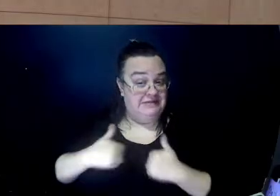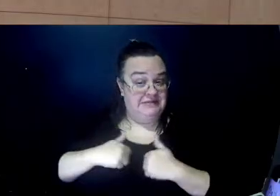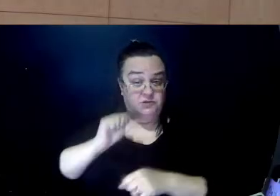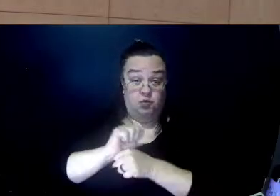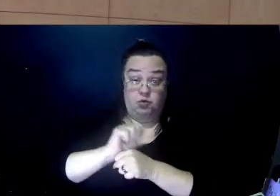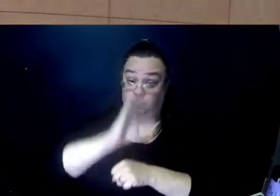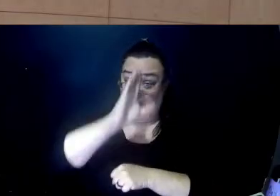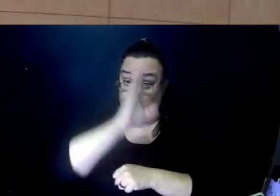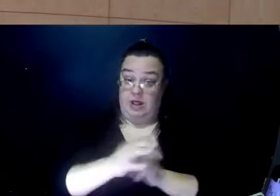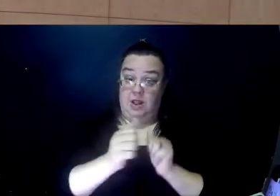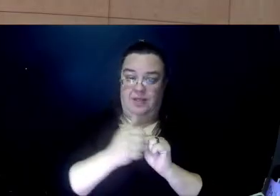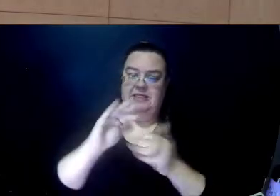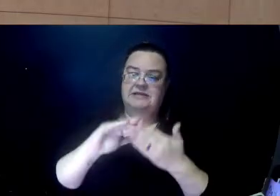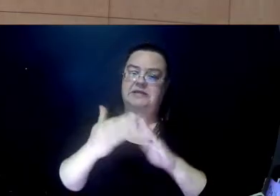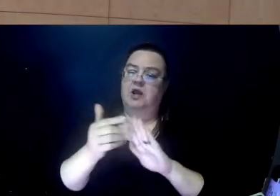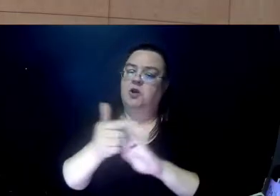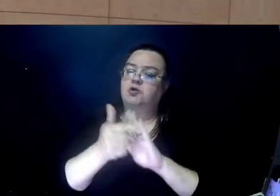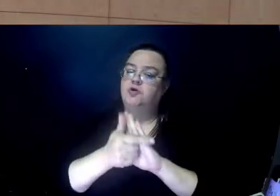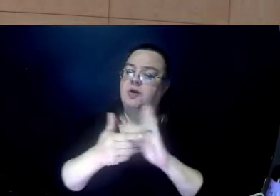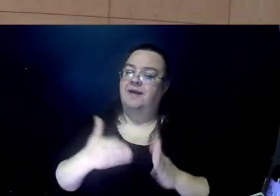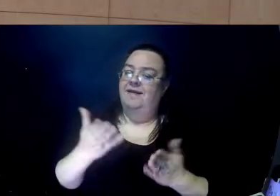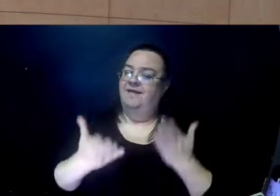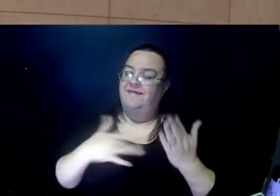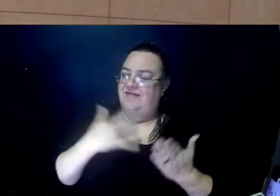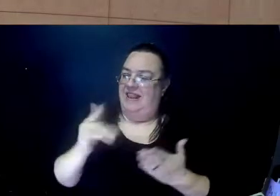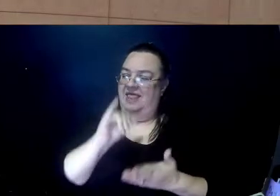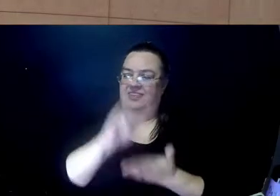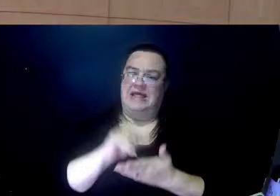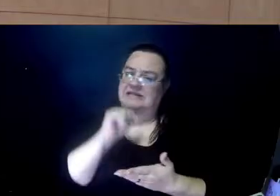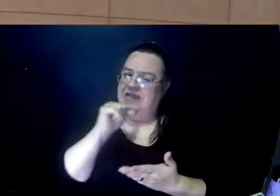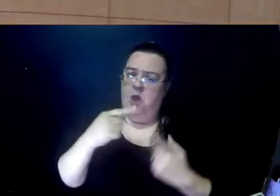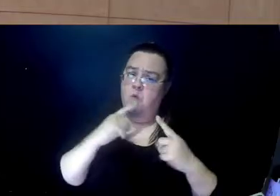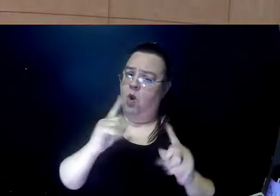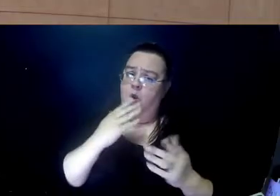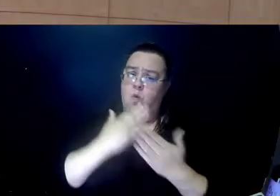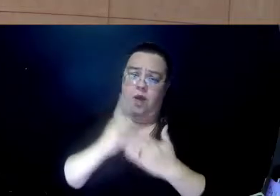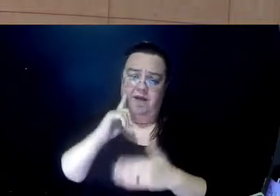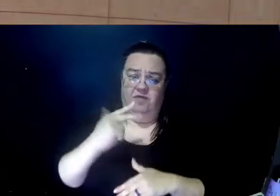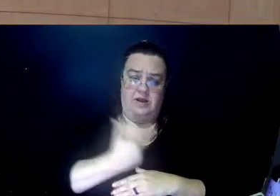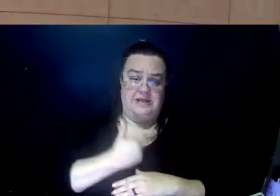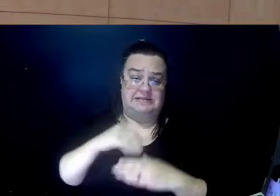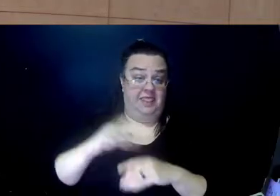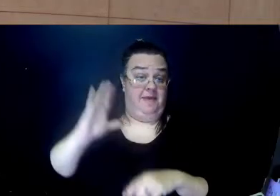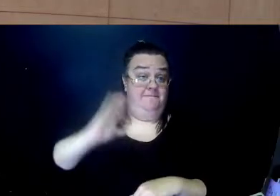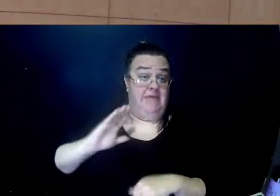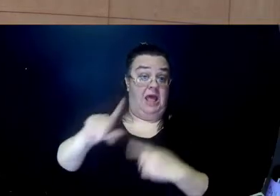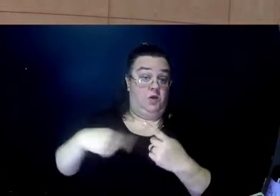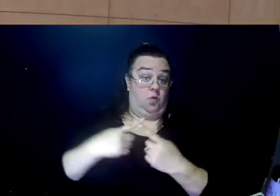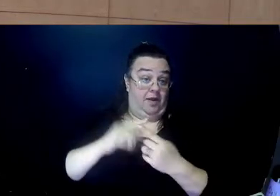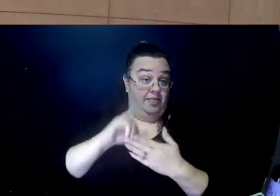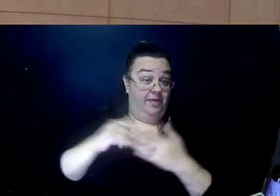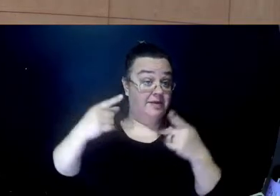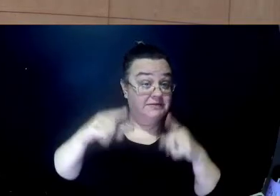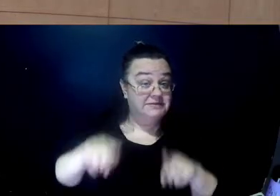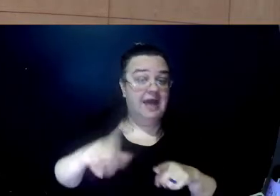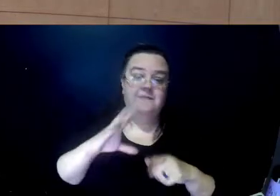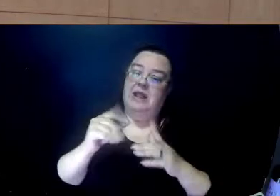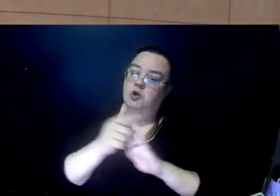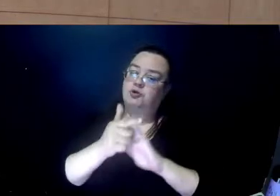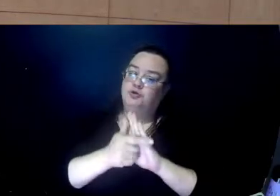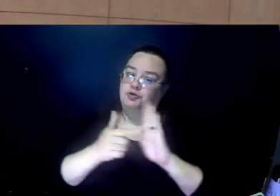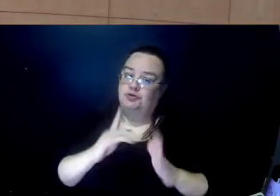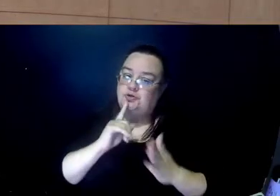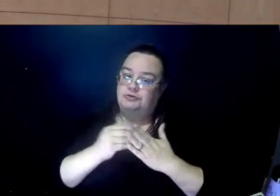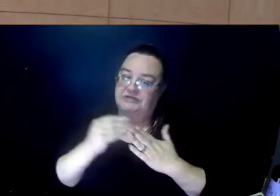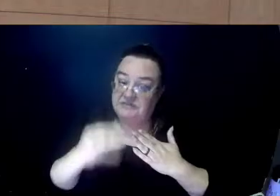town attorney. I feel like that has not worked well for us in the past when that has happened, and attorneys are expensive, so I just want to